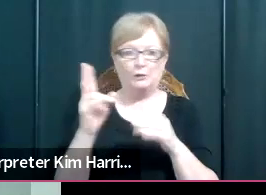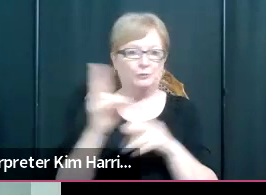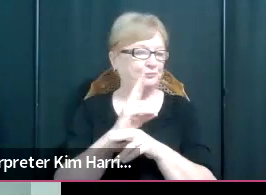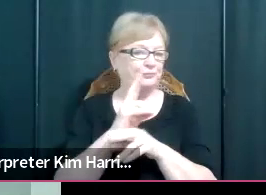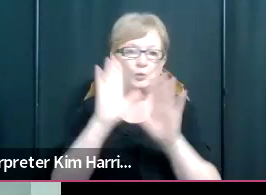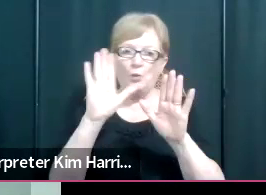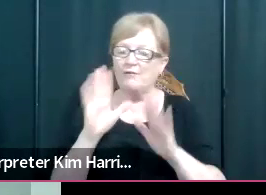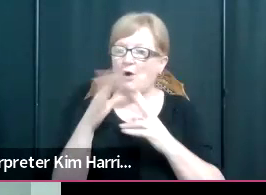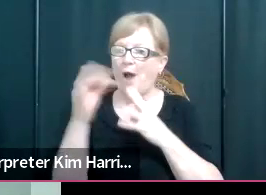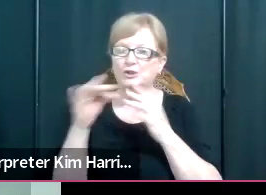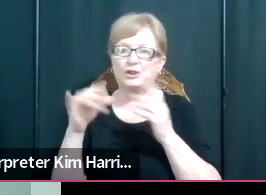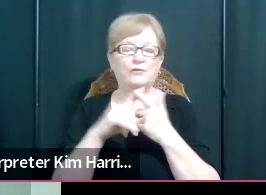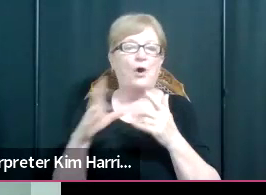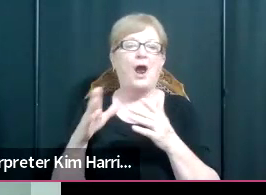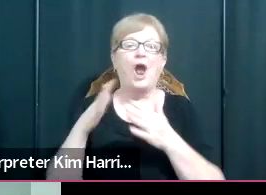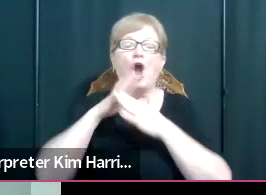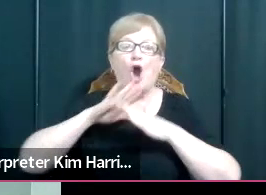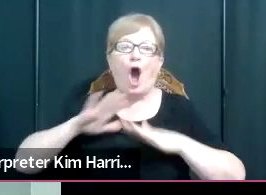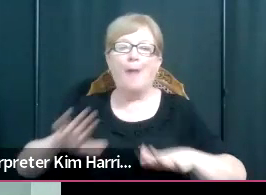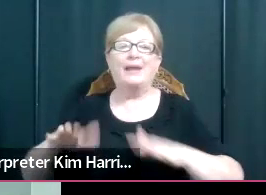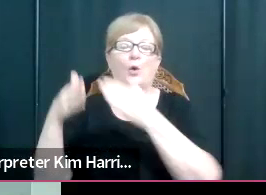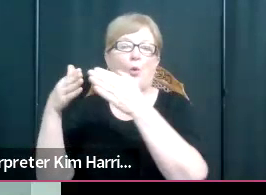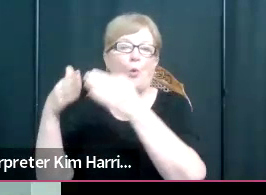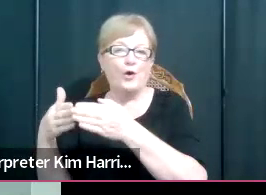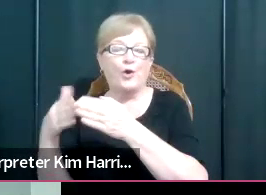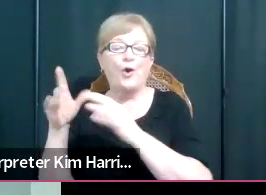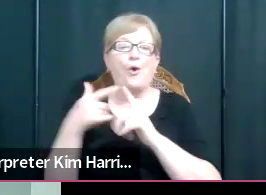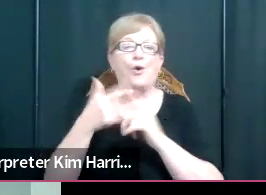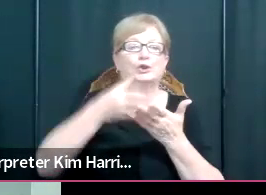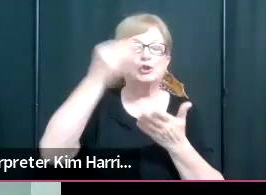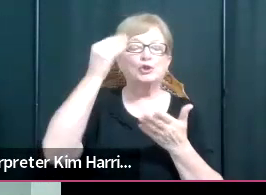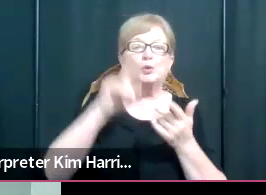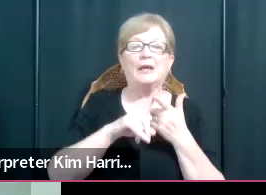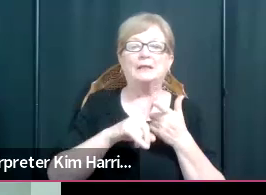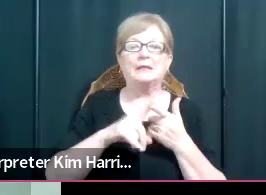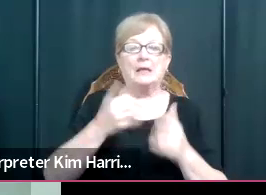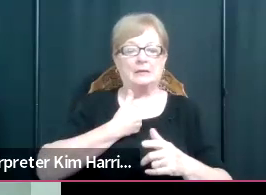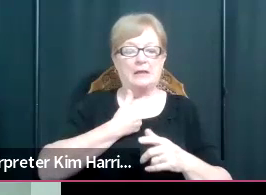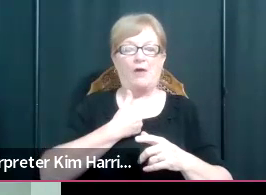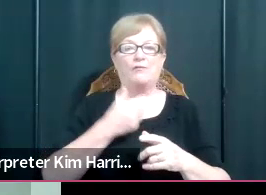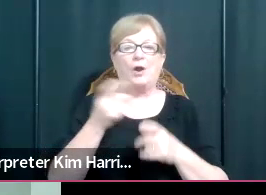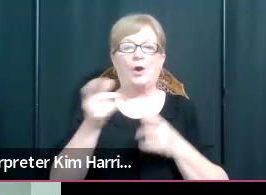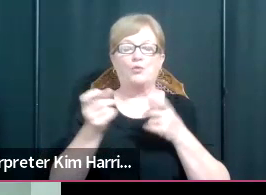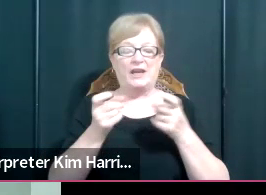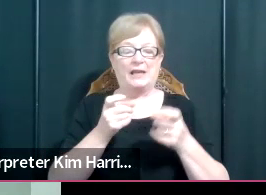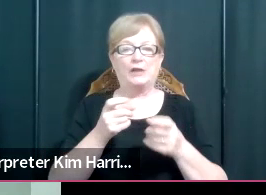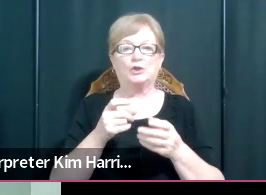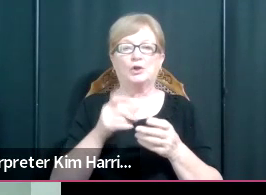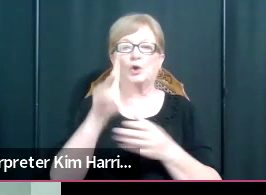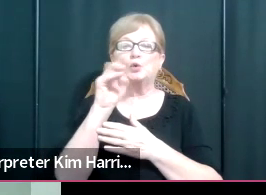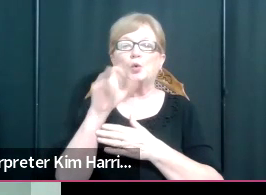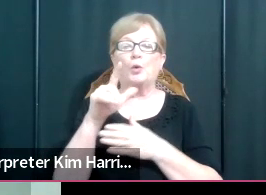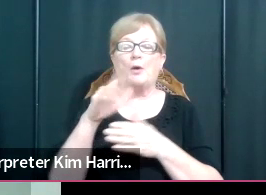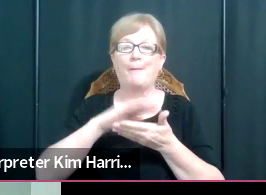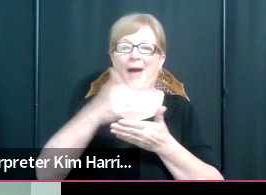to include in a calming corner or an action corner or in a student's customized self-regulation toolbox. Calming corners